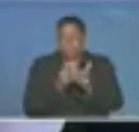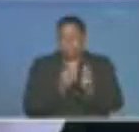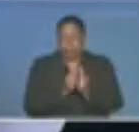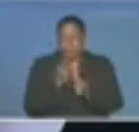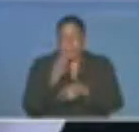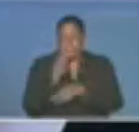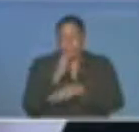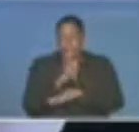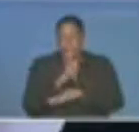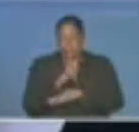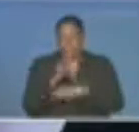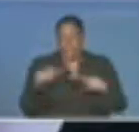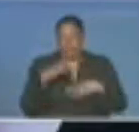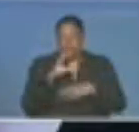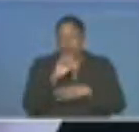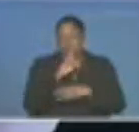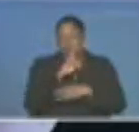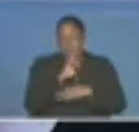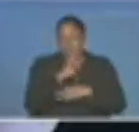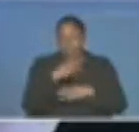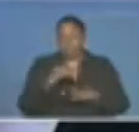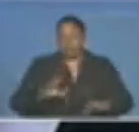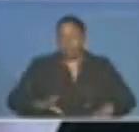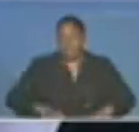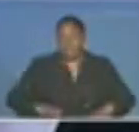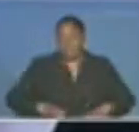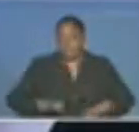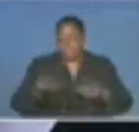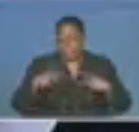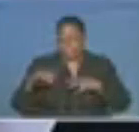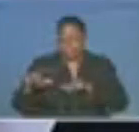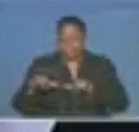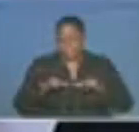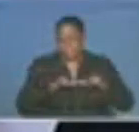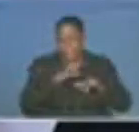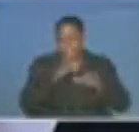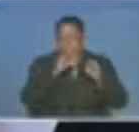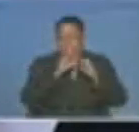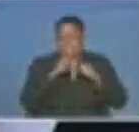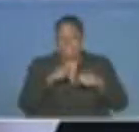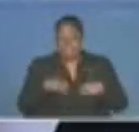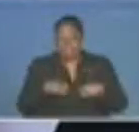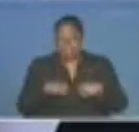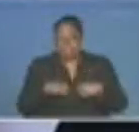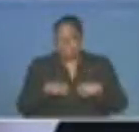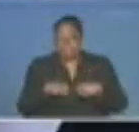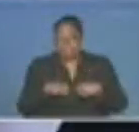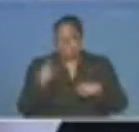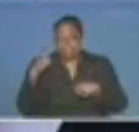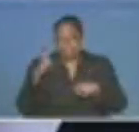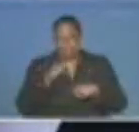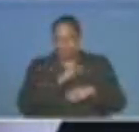develop codes of conduct of nursing personnel, set standards and monitoring systems in relation to